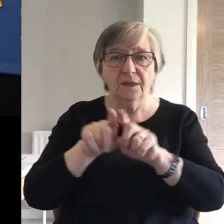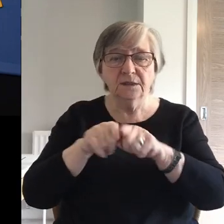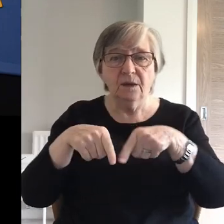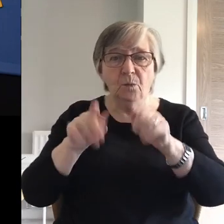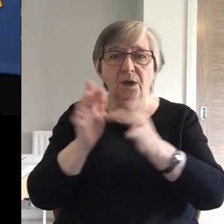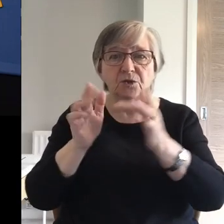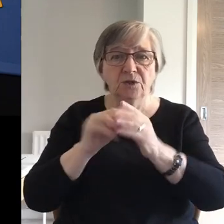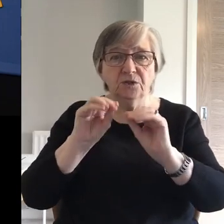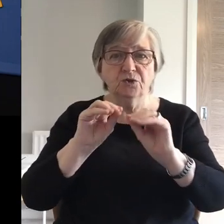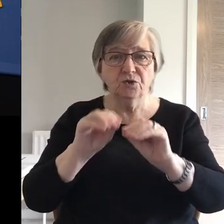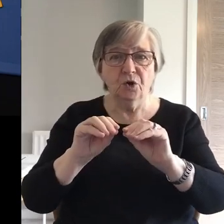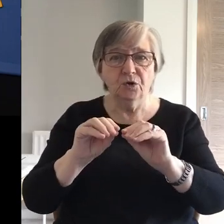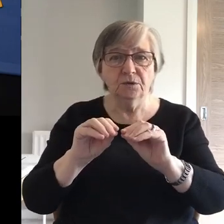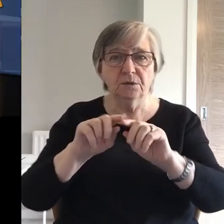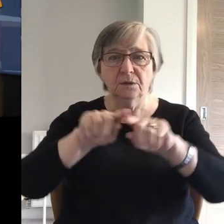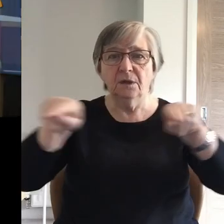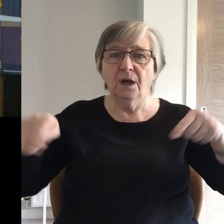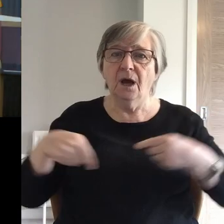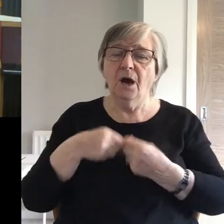his followers.